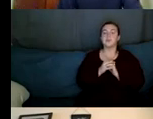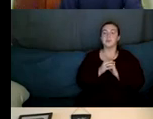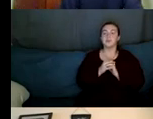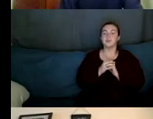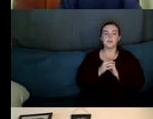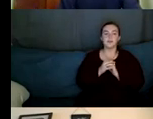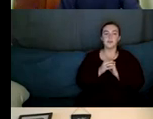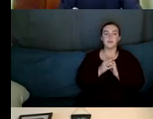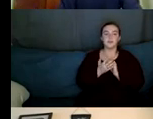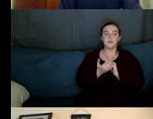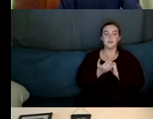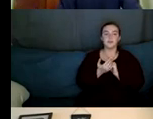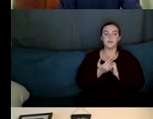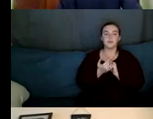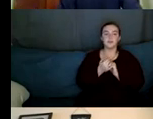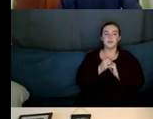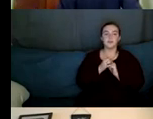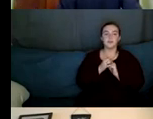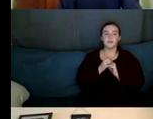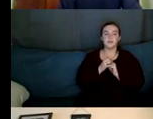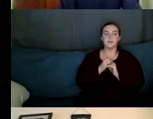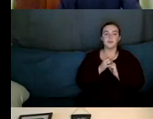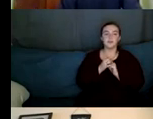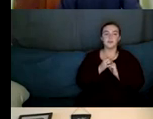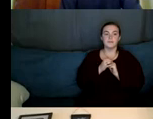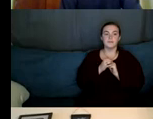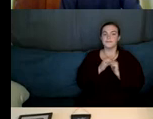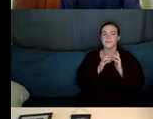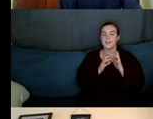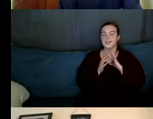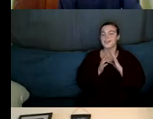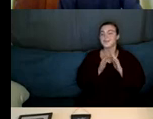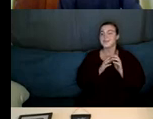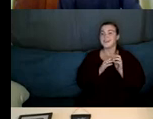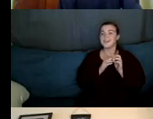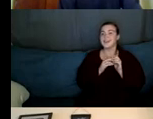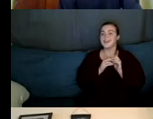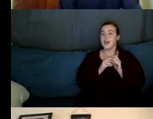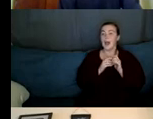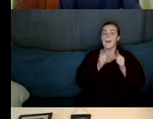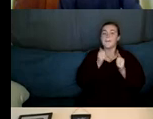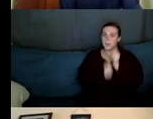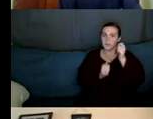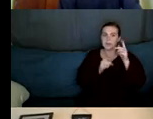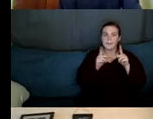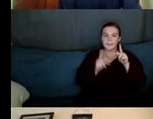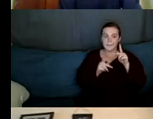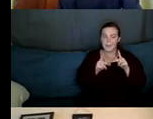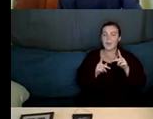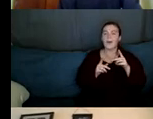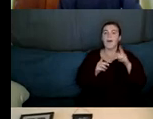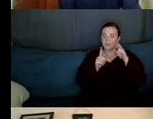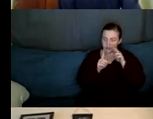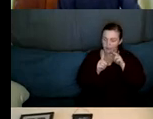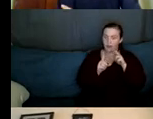might change, is that while most of the world observes daylight savings time, it starts on different days.